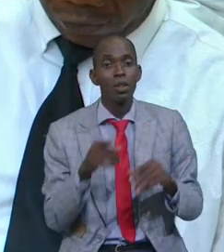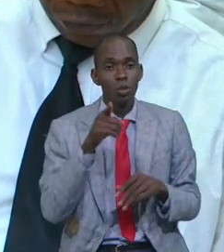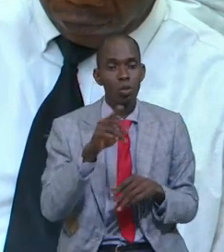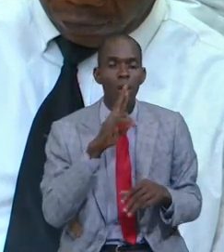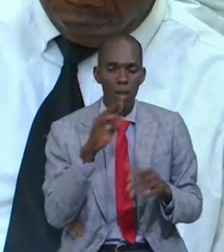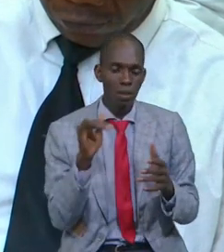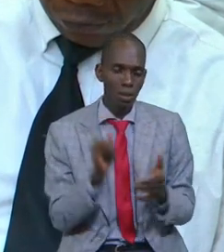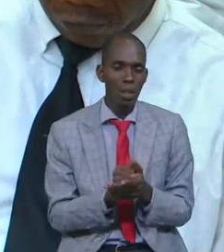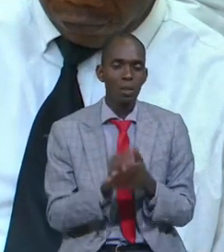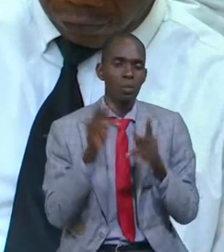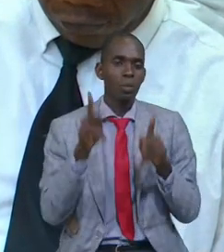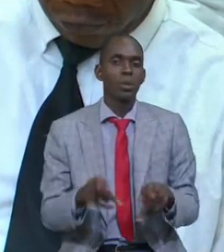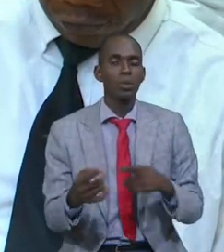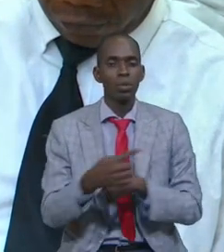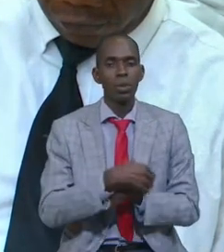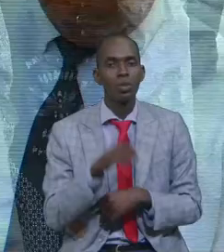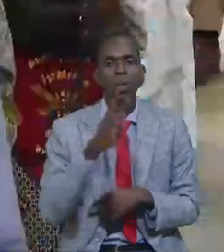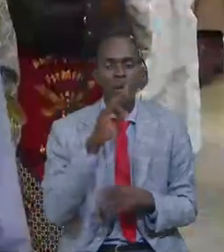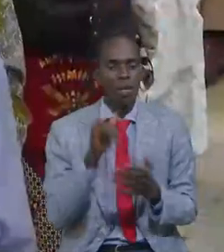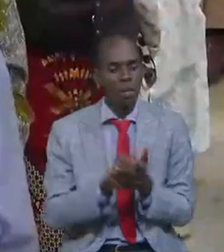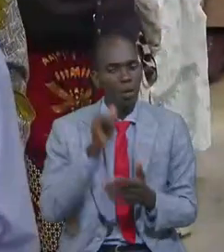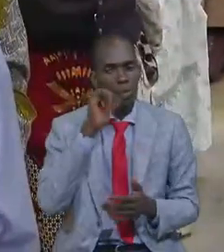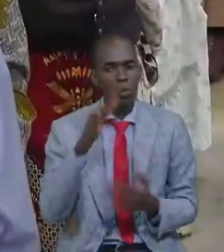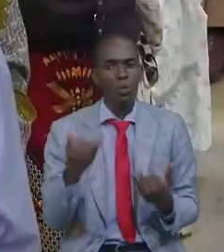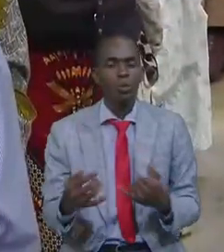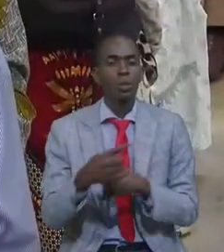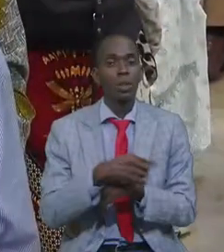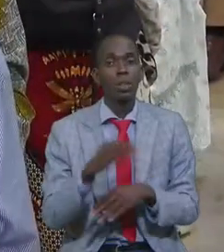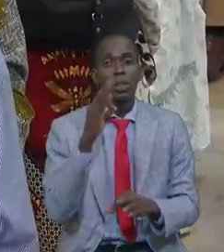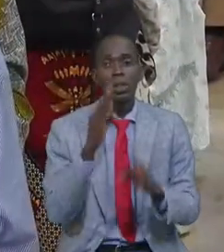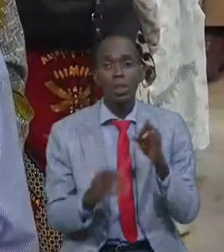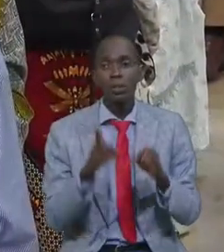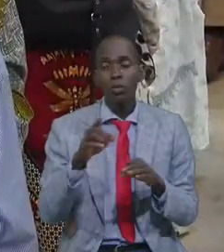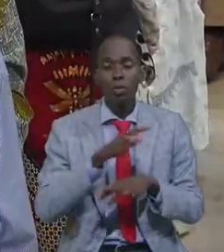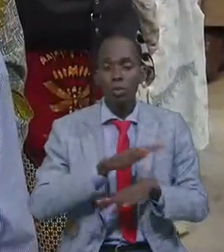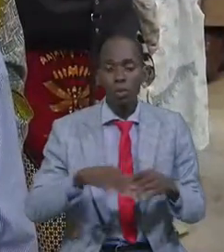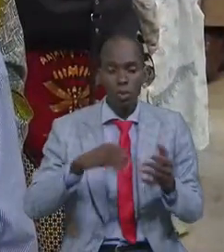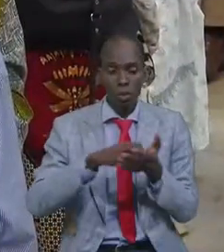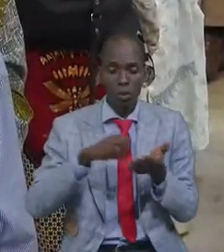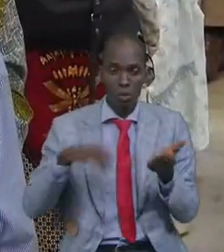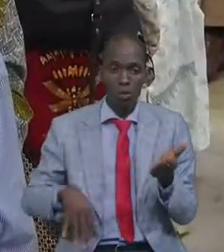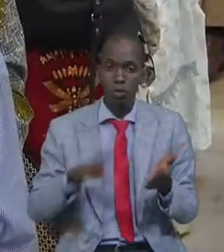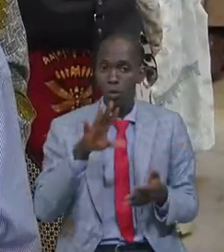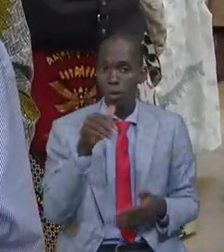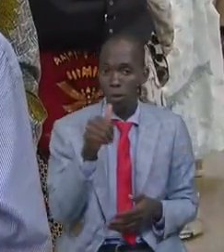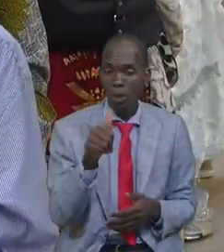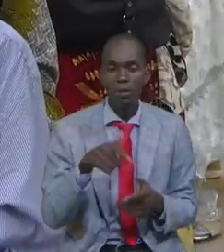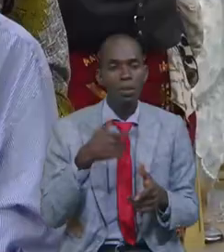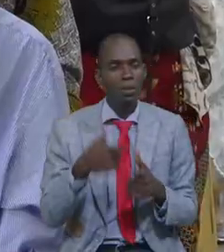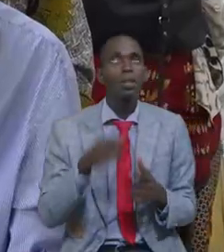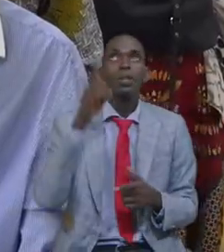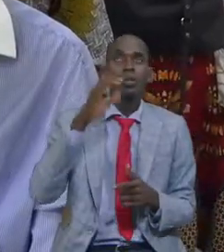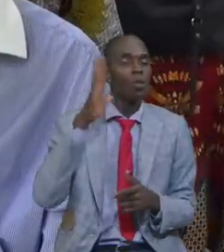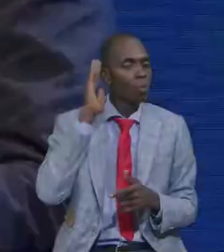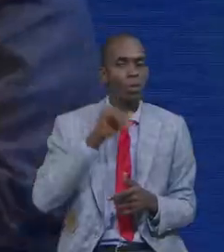today. You are that woman today. If you don't exclude yourself, God will not exclude